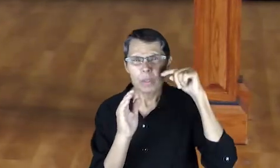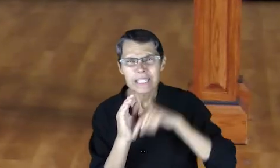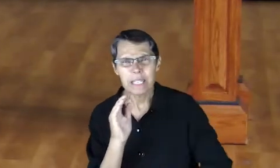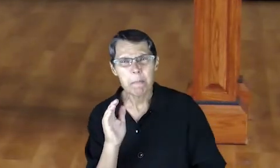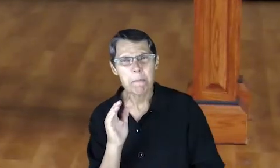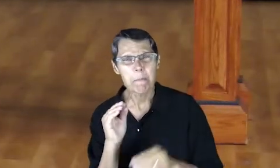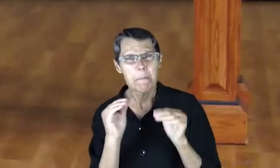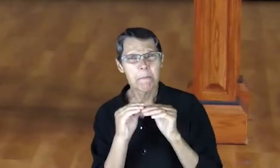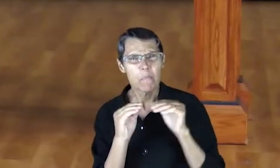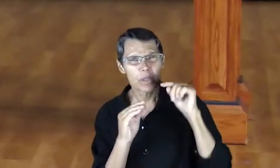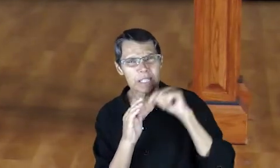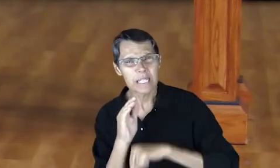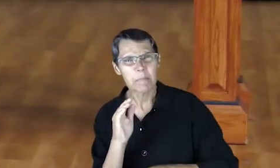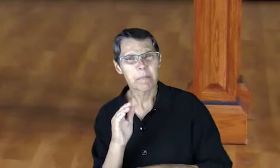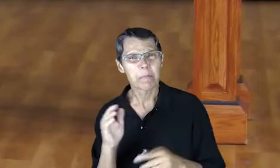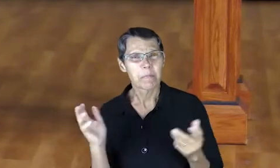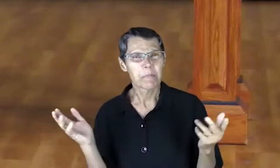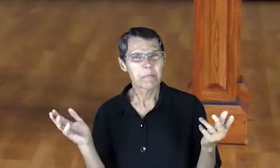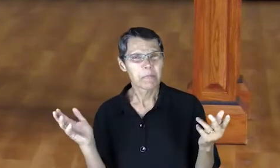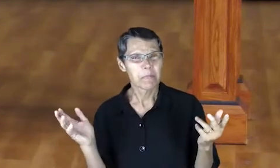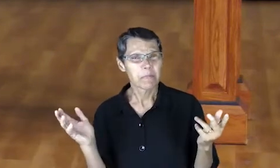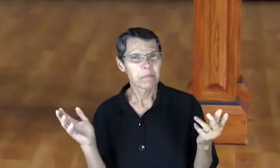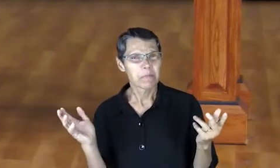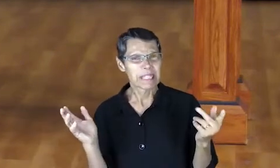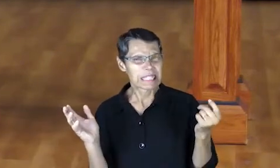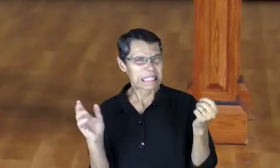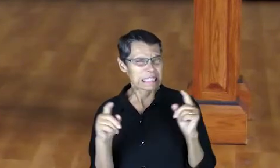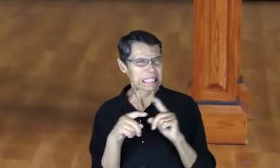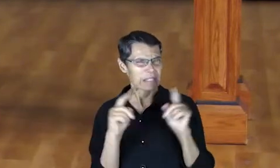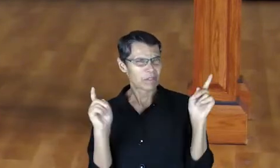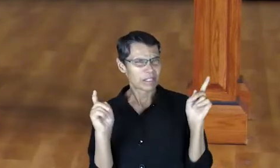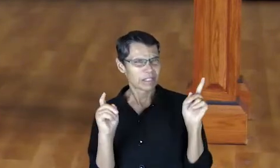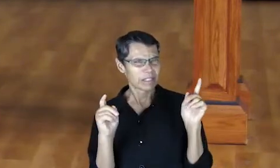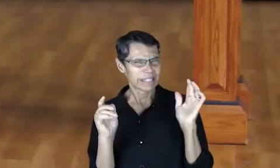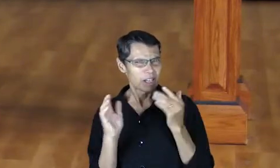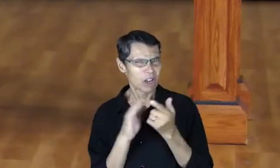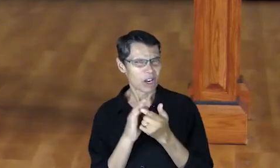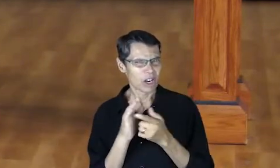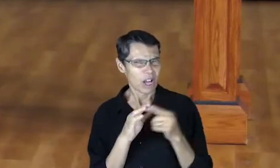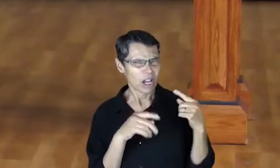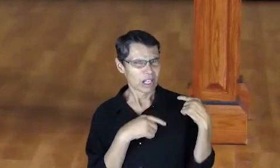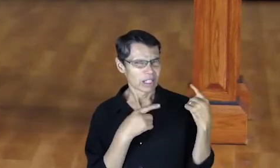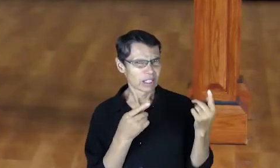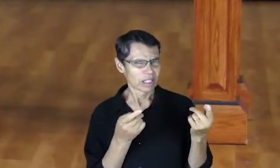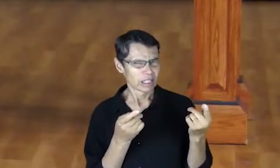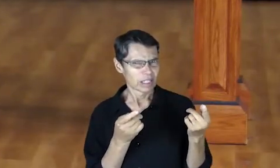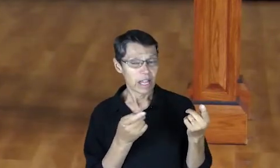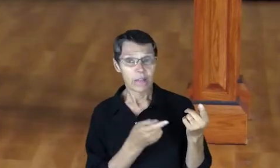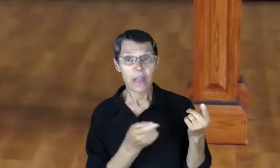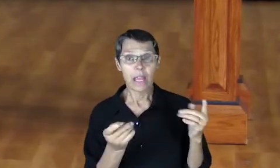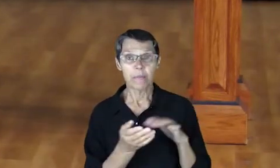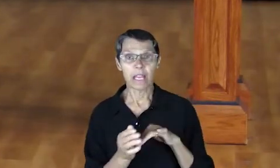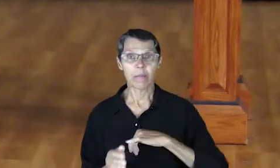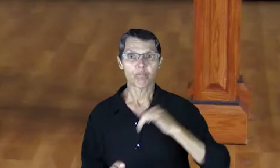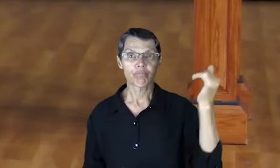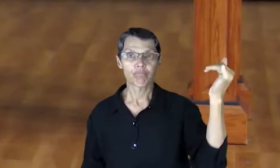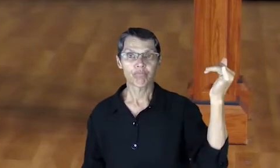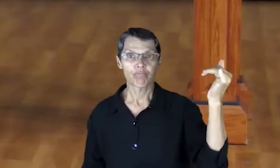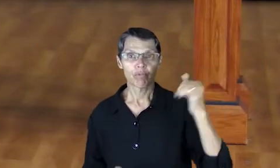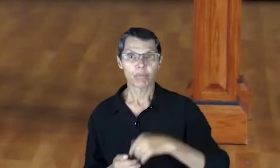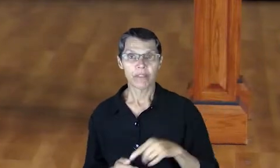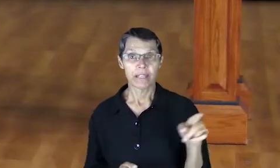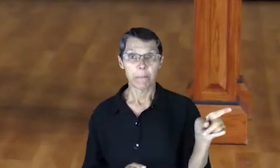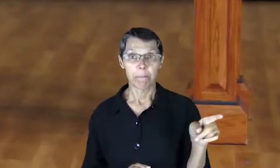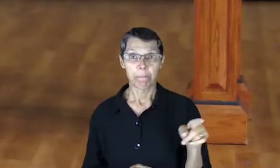move beyond the law that we have learned all these years in our synagogue. And suddenly it says they took offense at